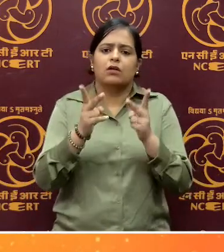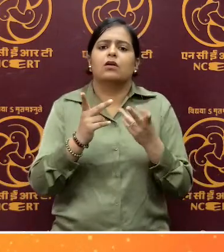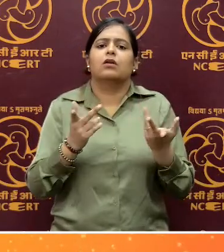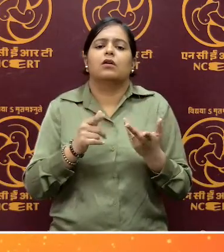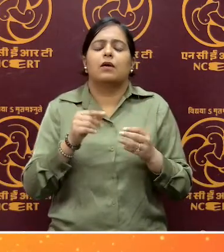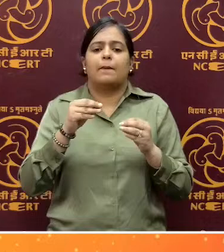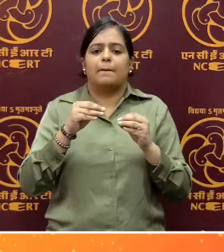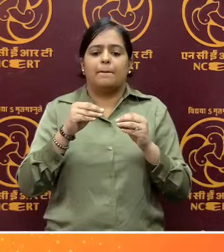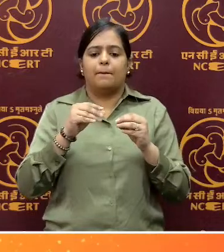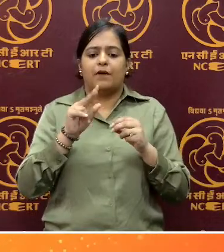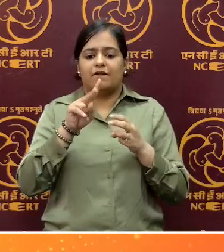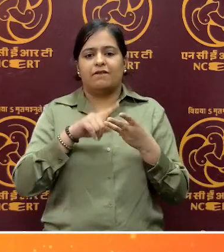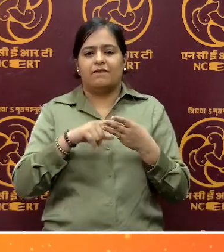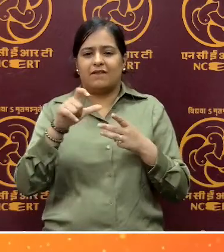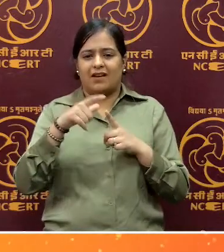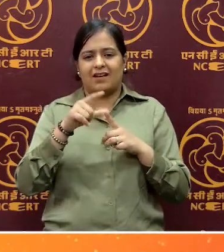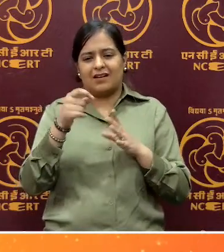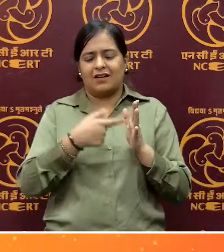U and